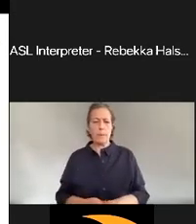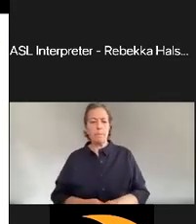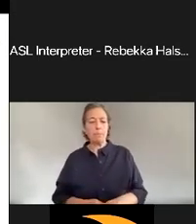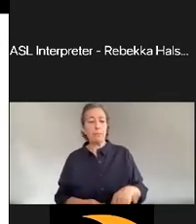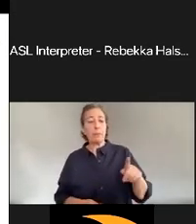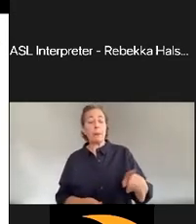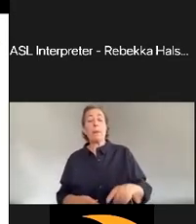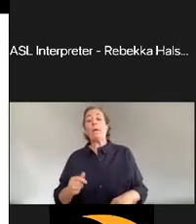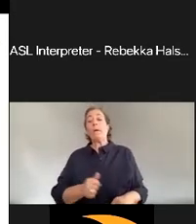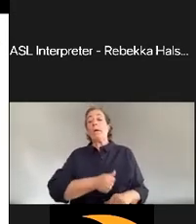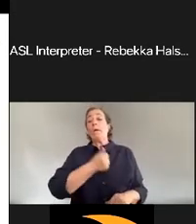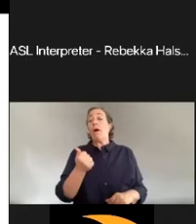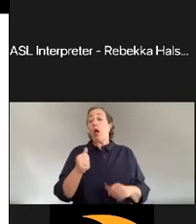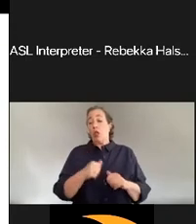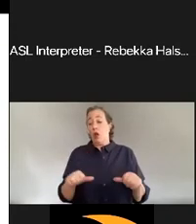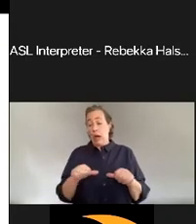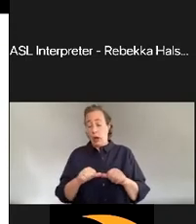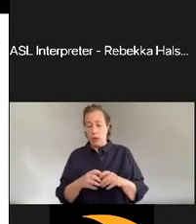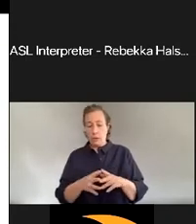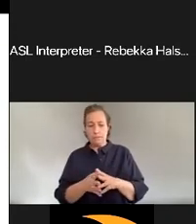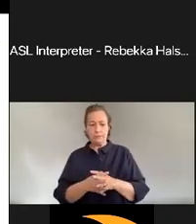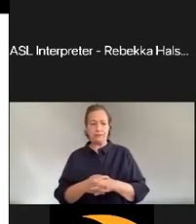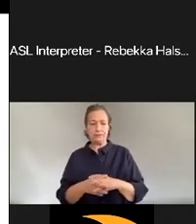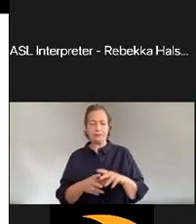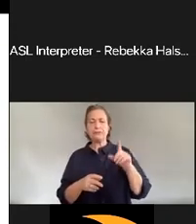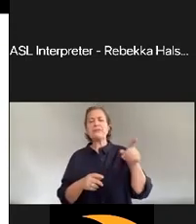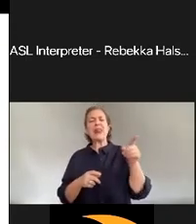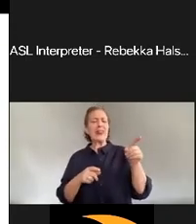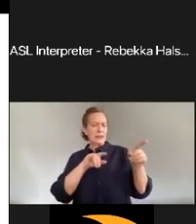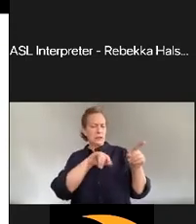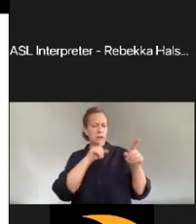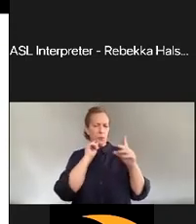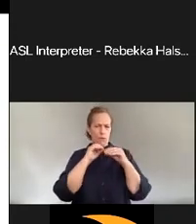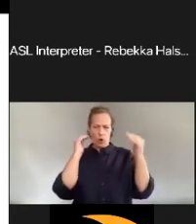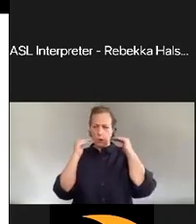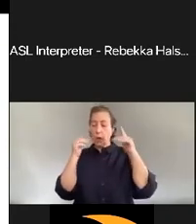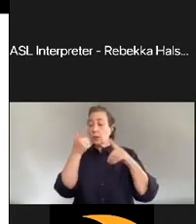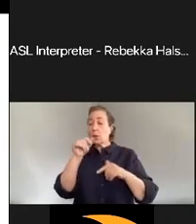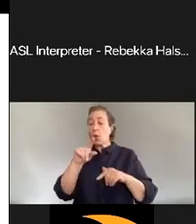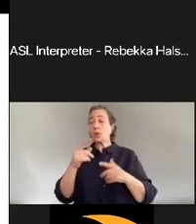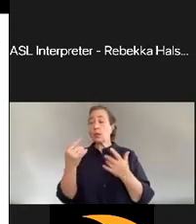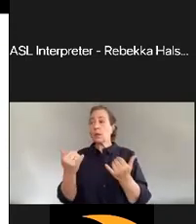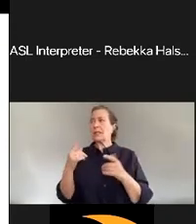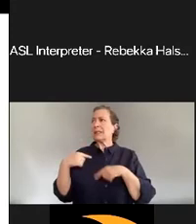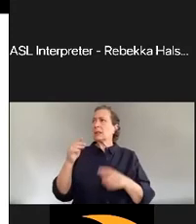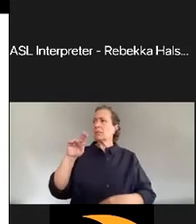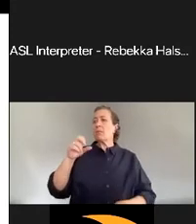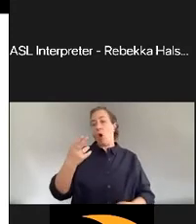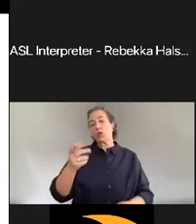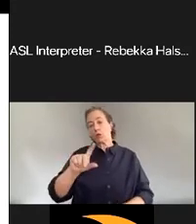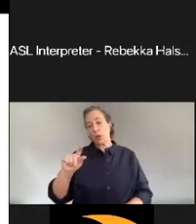concern and advocacy is that this is more for adults, is that currently since March